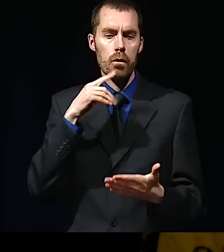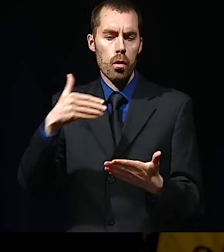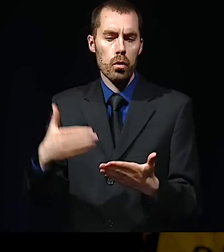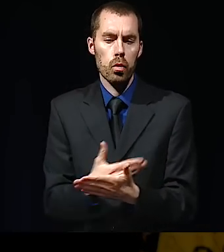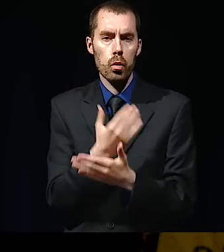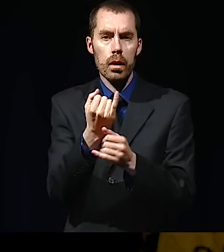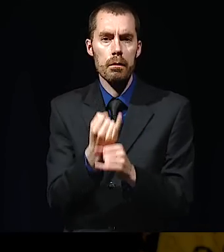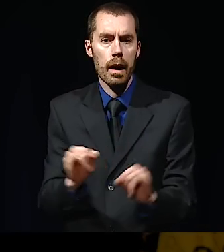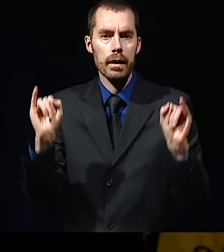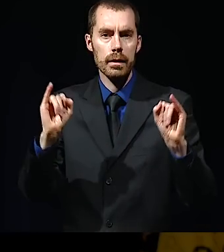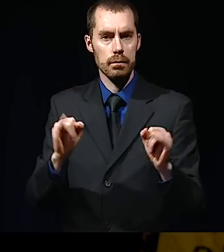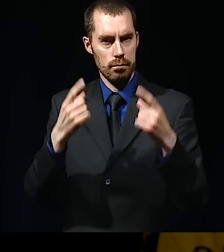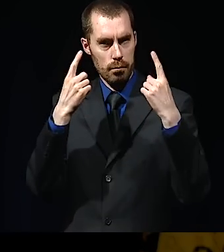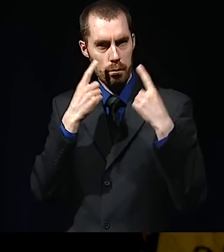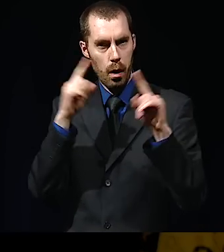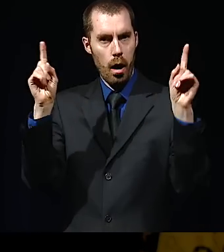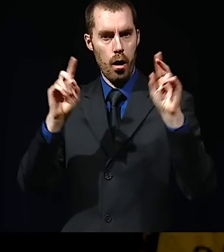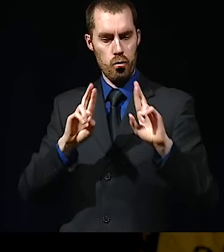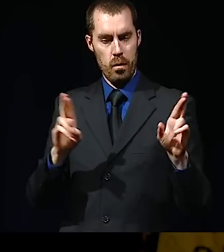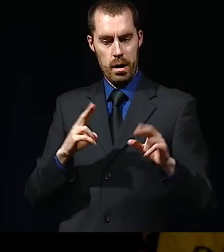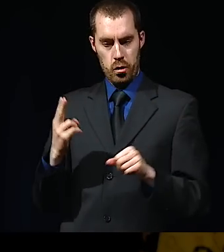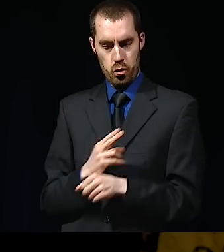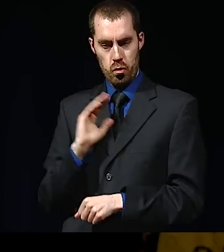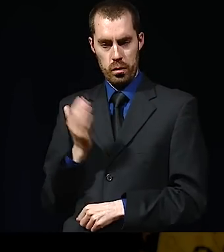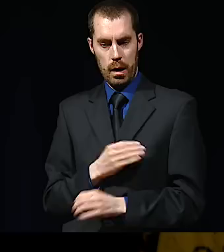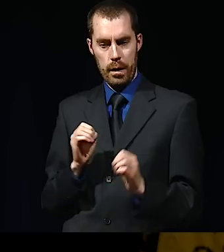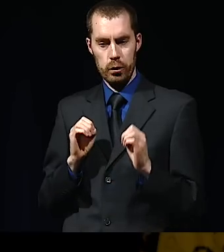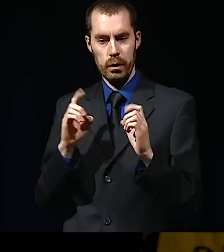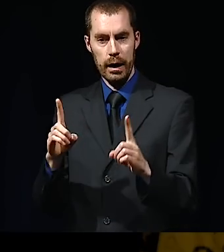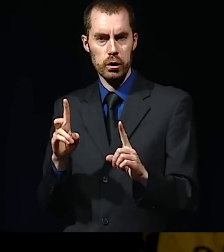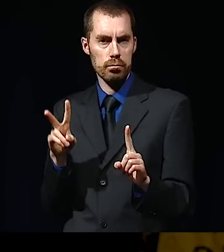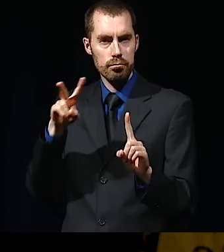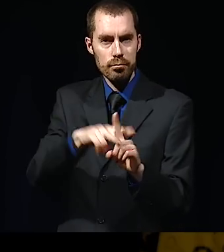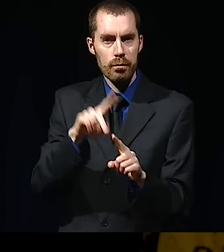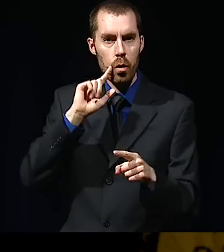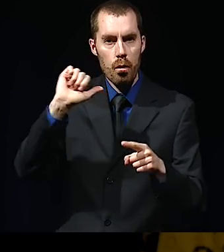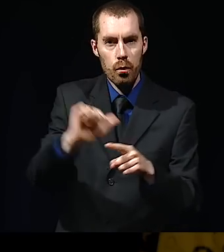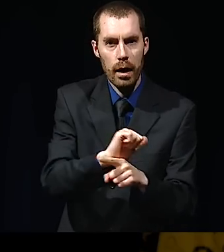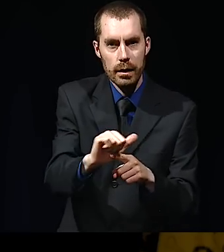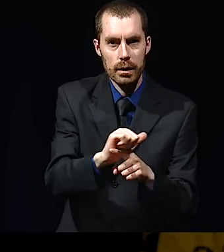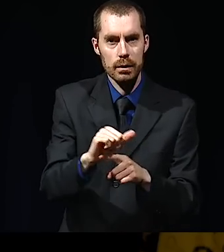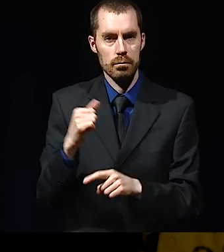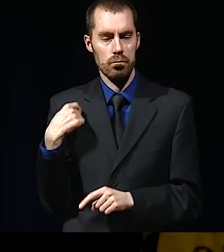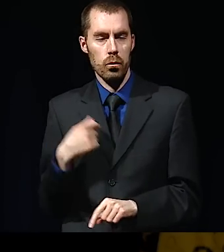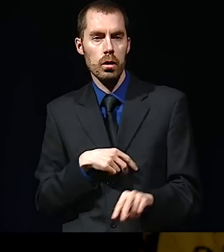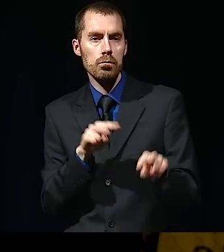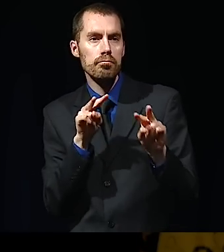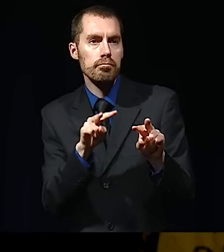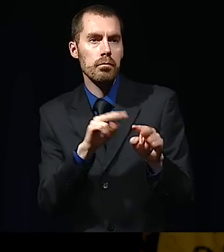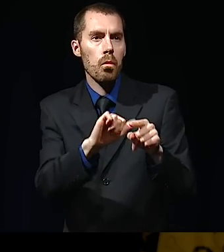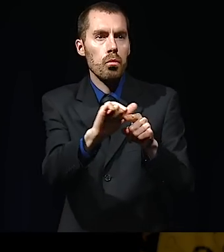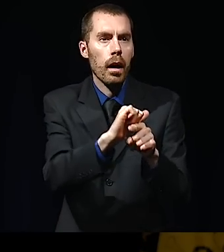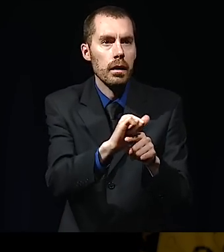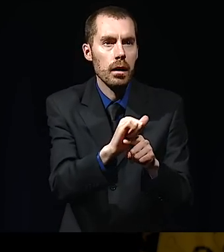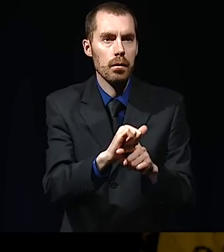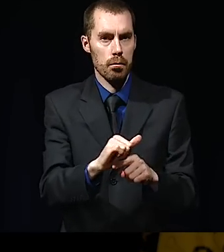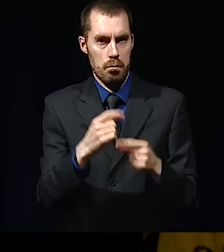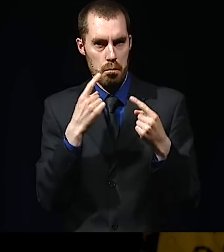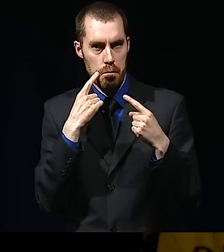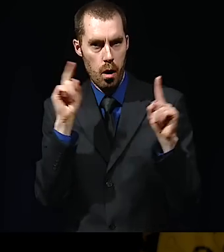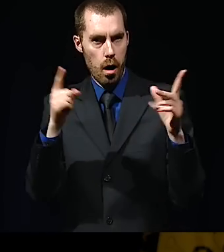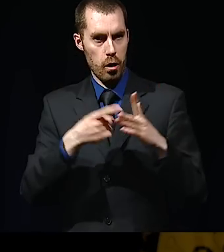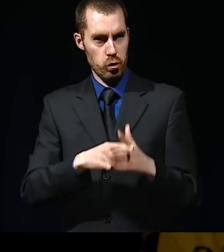and to finally put our education into practice. We looked forward to practicum and to finally start feeling like